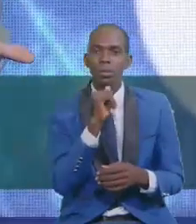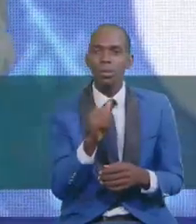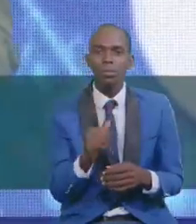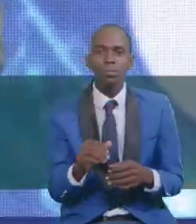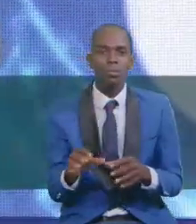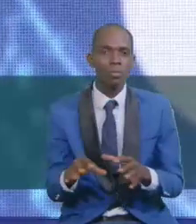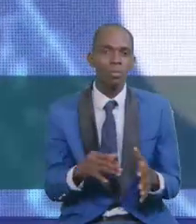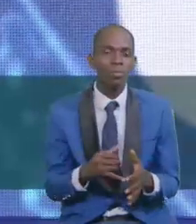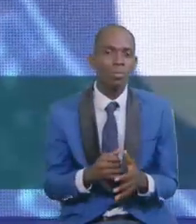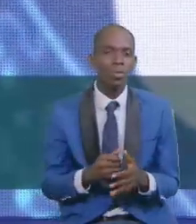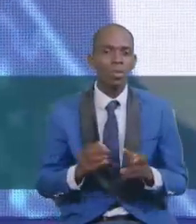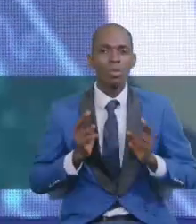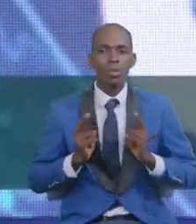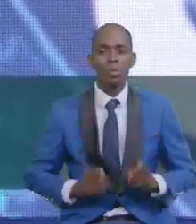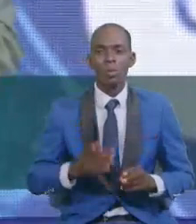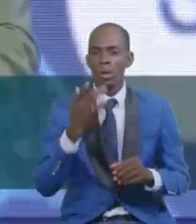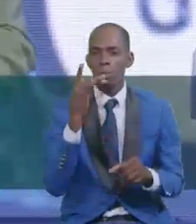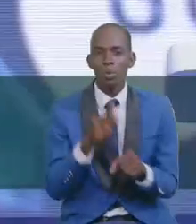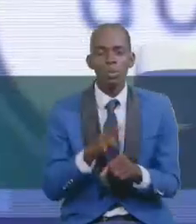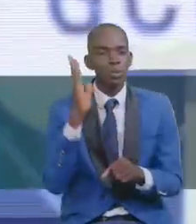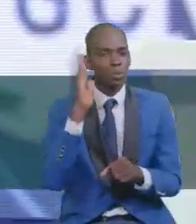Human promise will not make it.